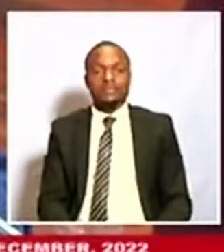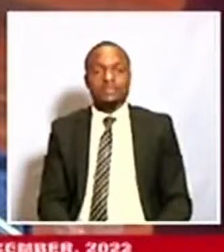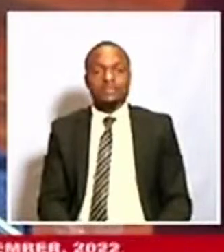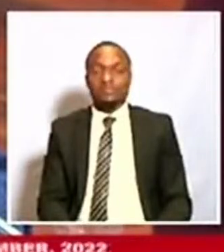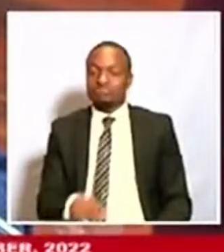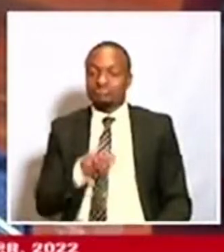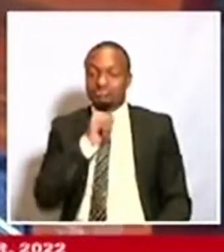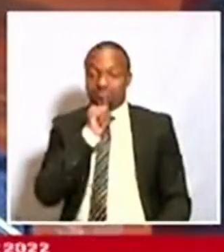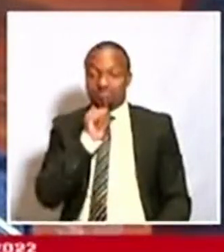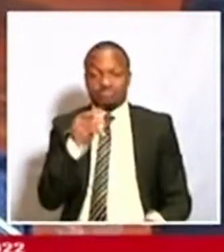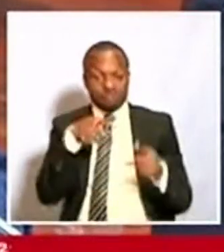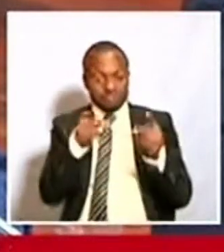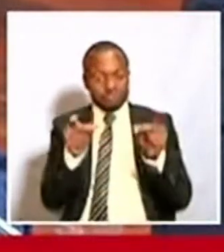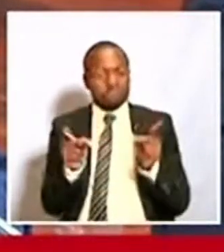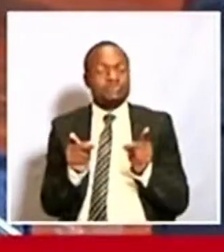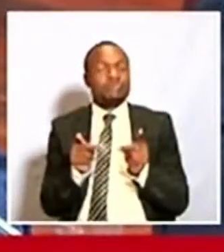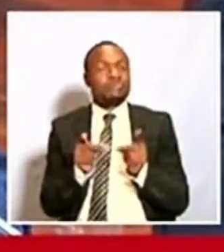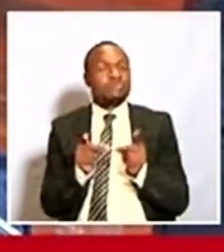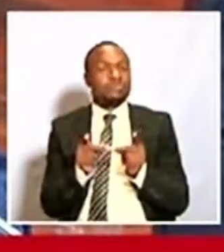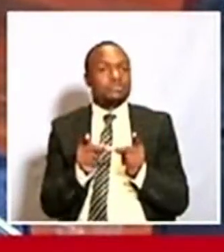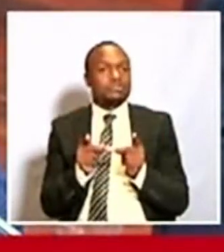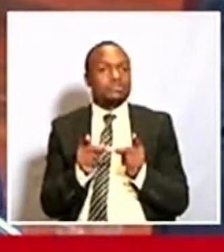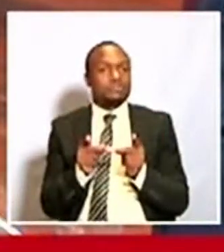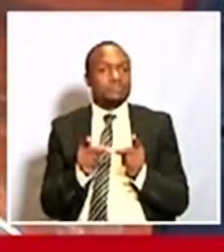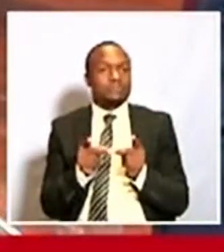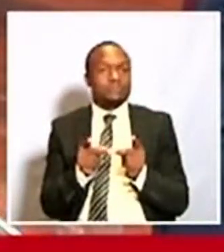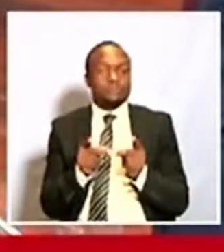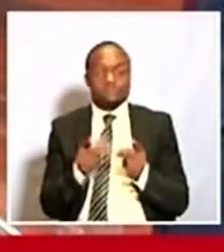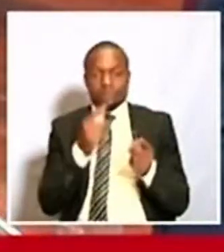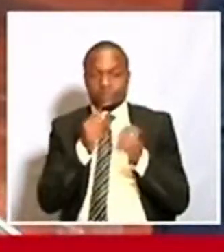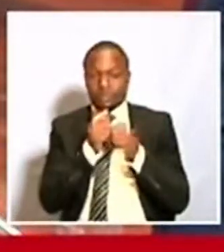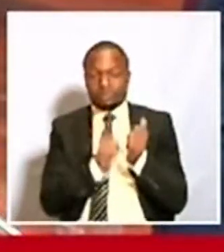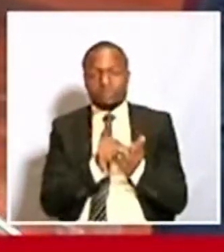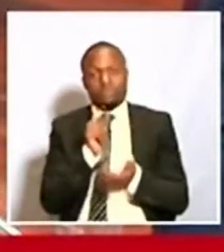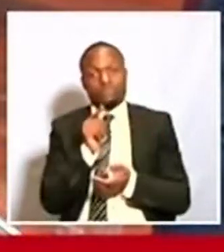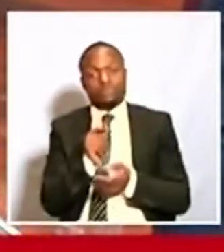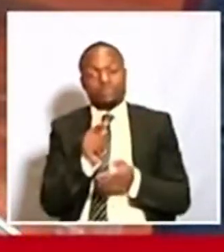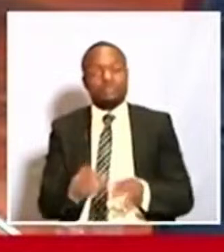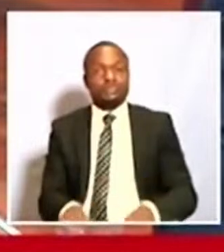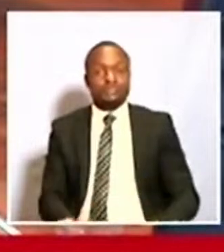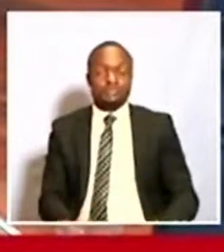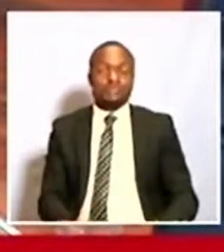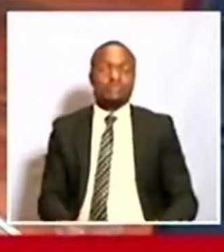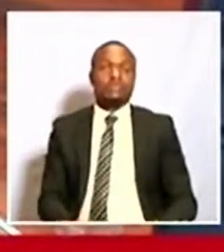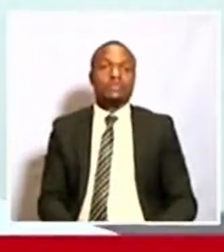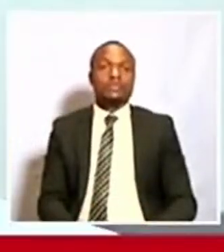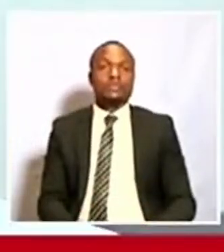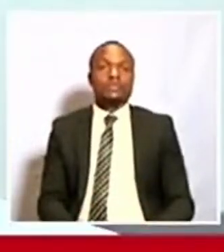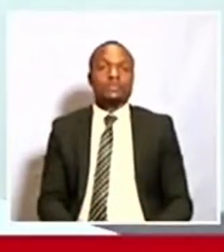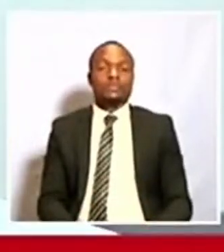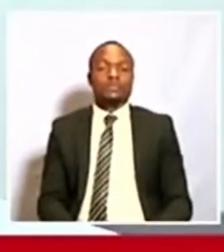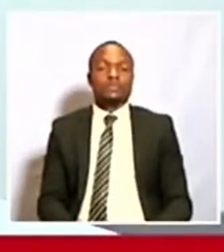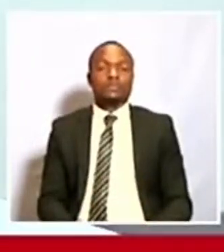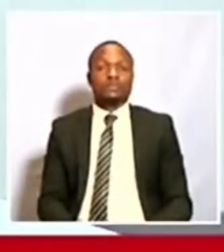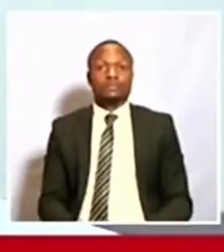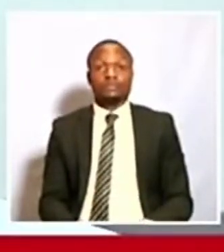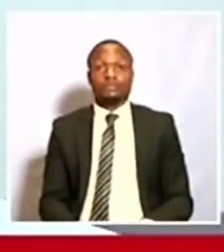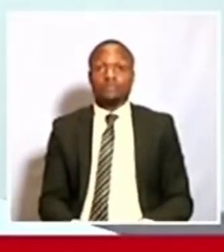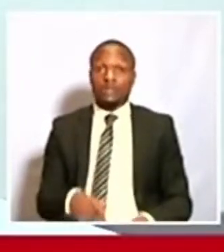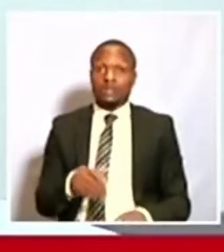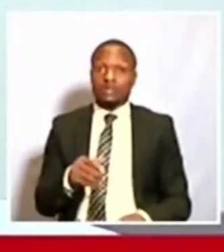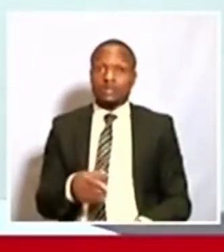I'm not in a position to talk on that. Okay, thank you. Is it a